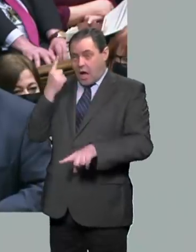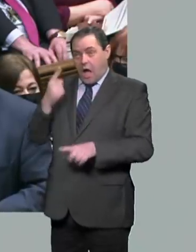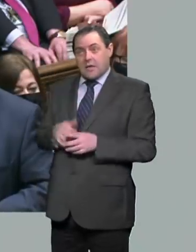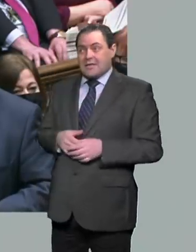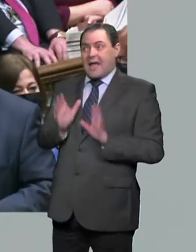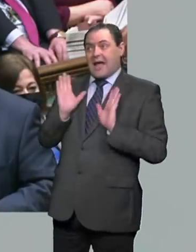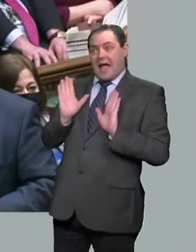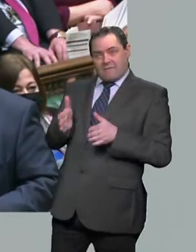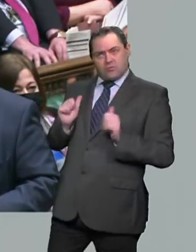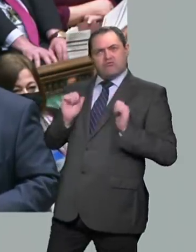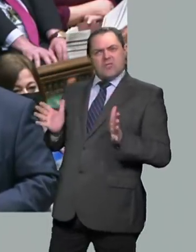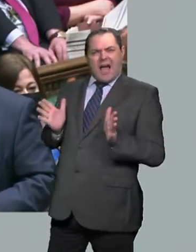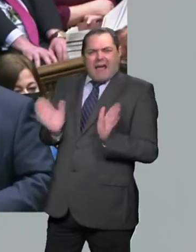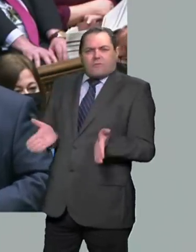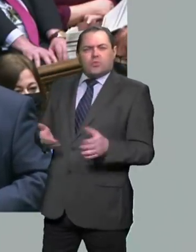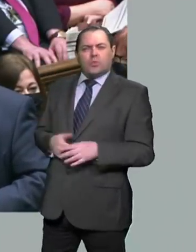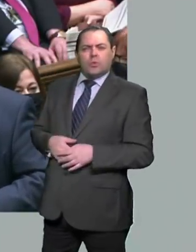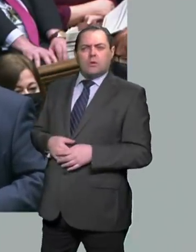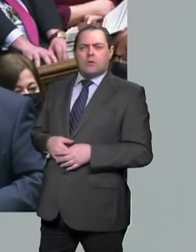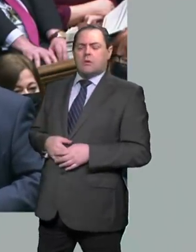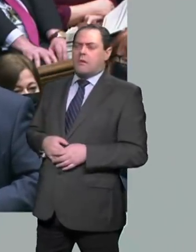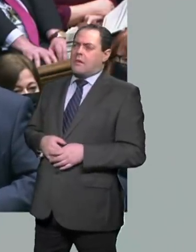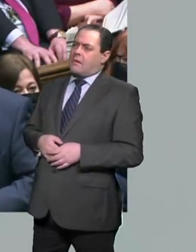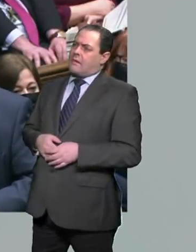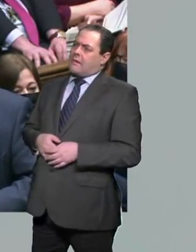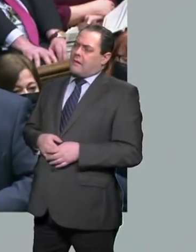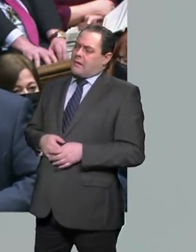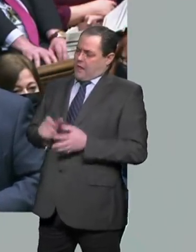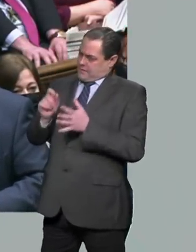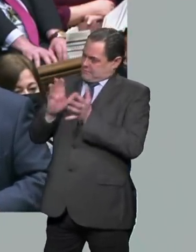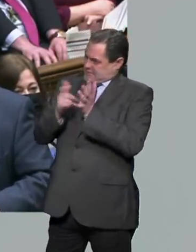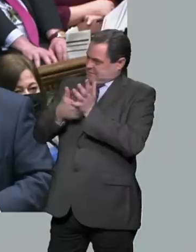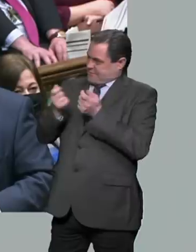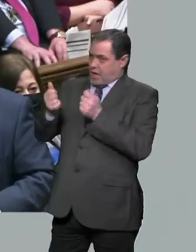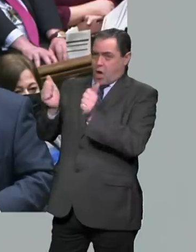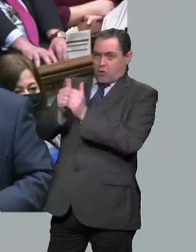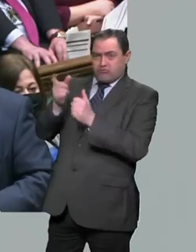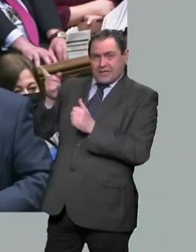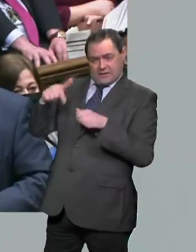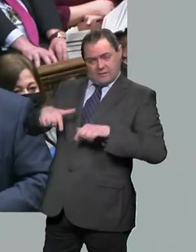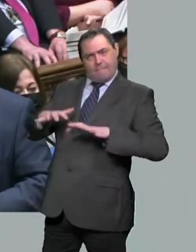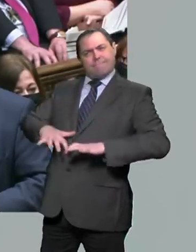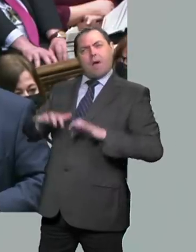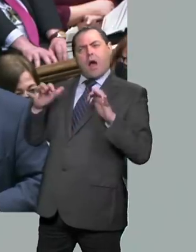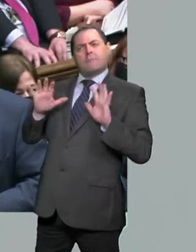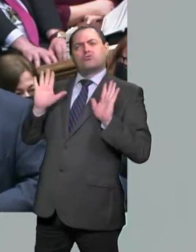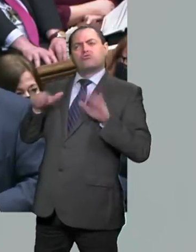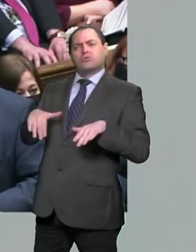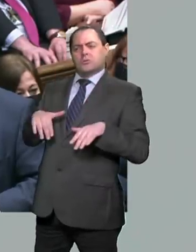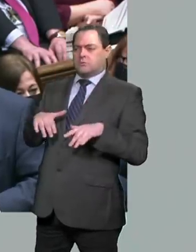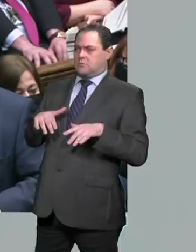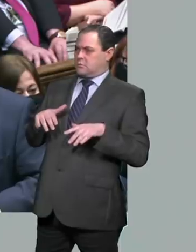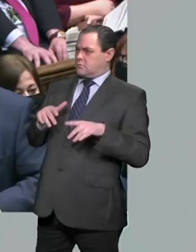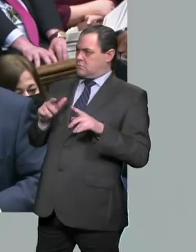he must resign. Mr. Speaker, you'll agree that the House should not be treated